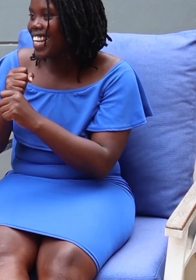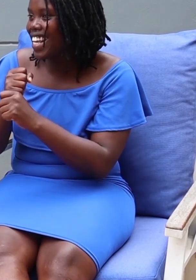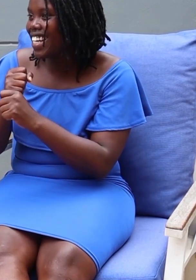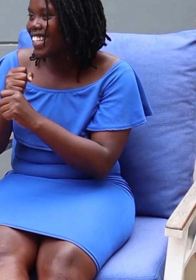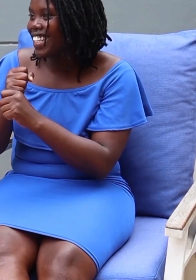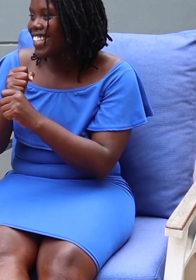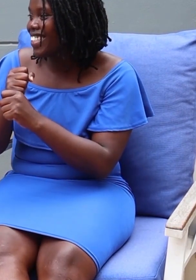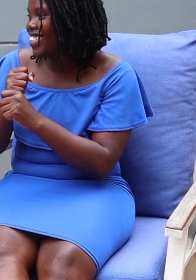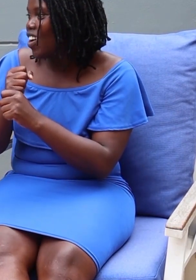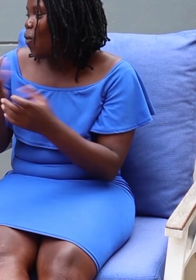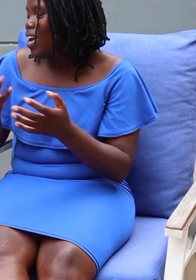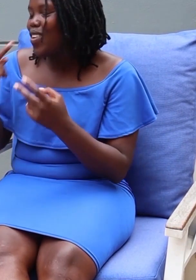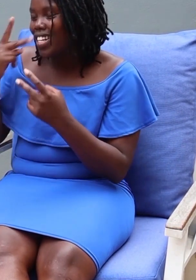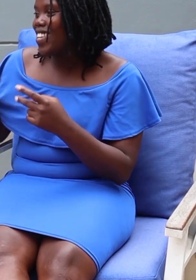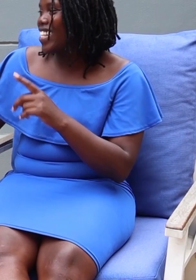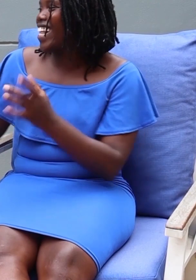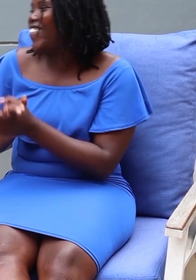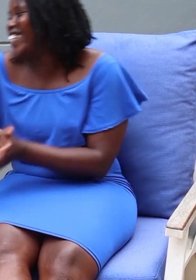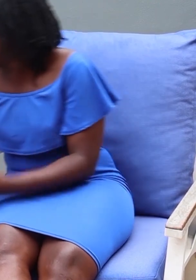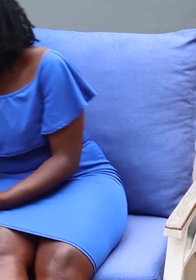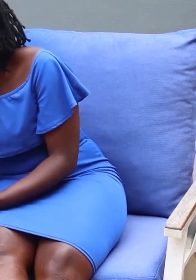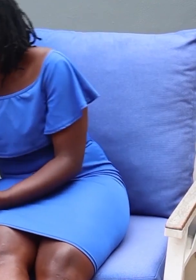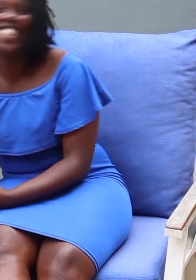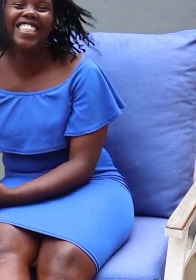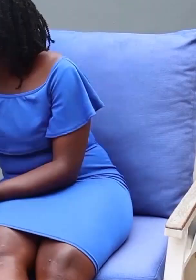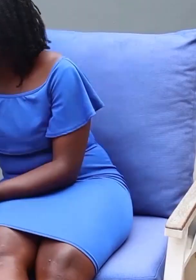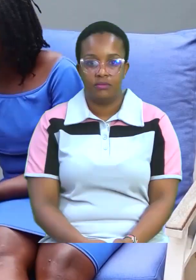where do you see yourself?